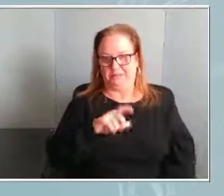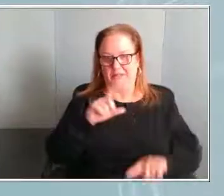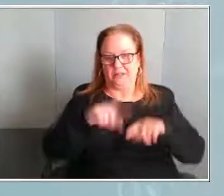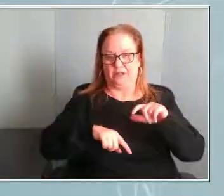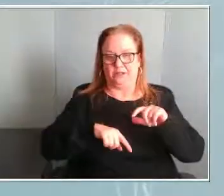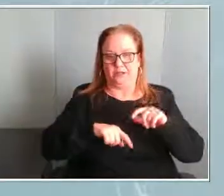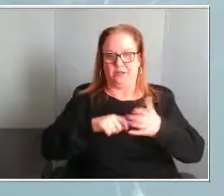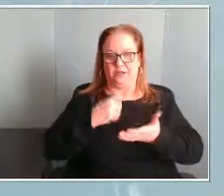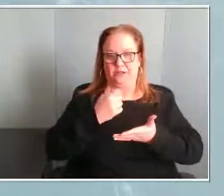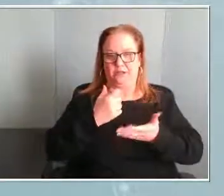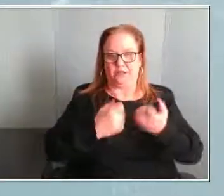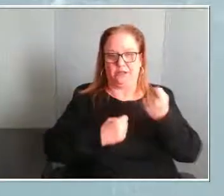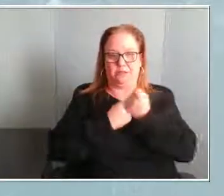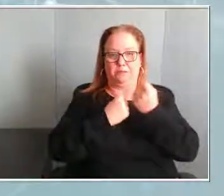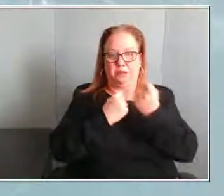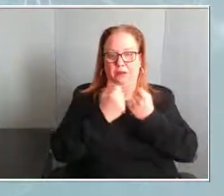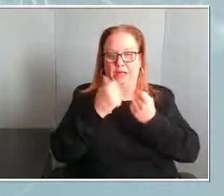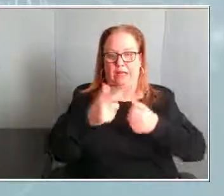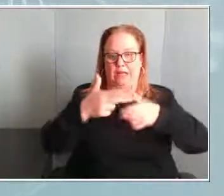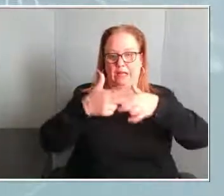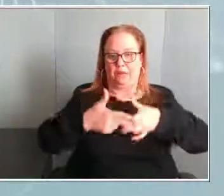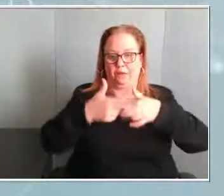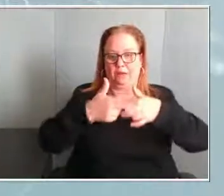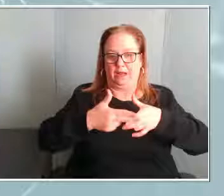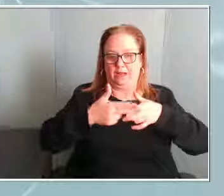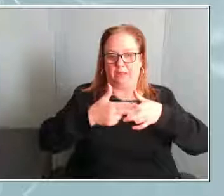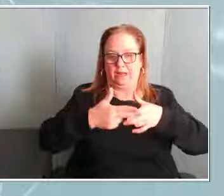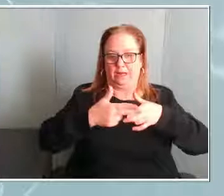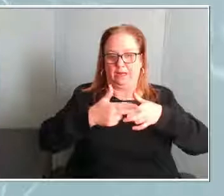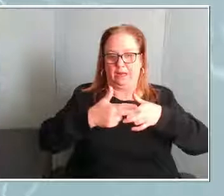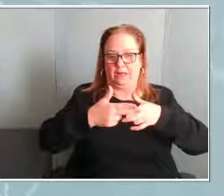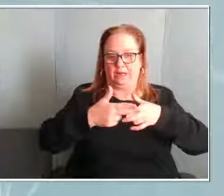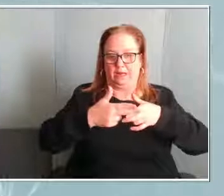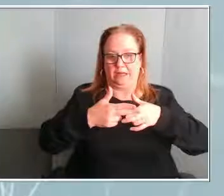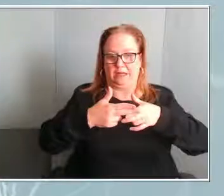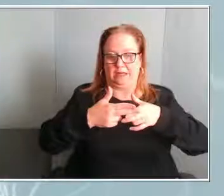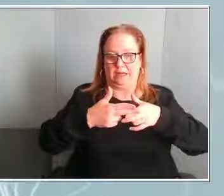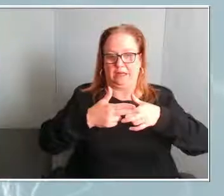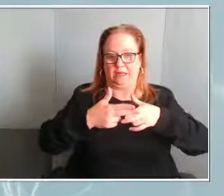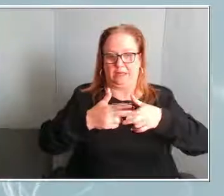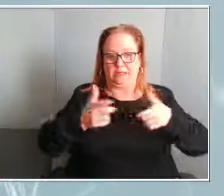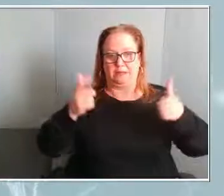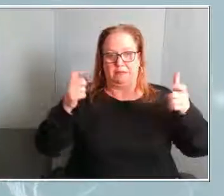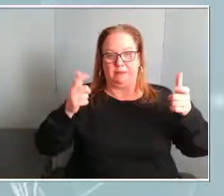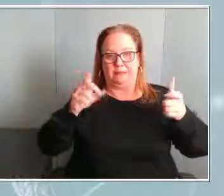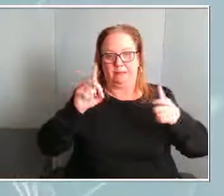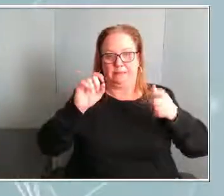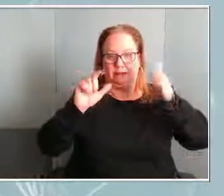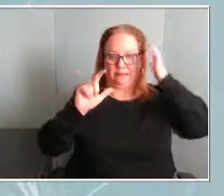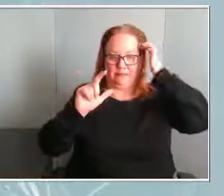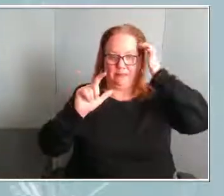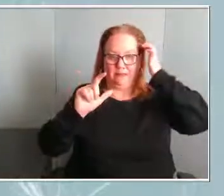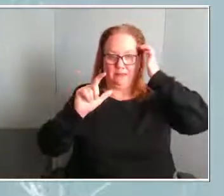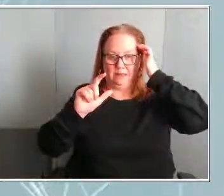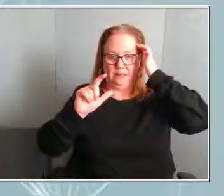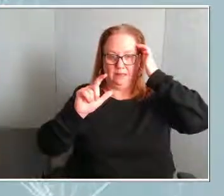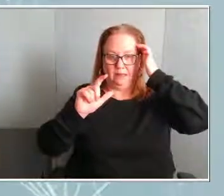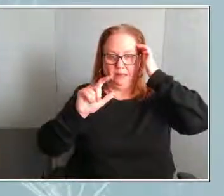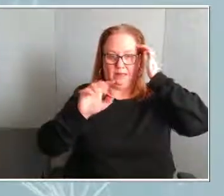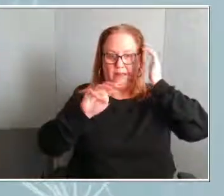support any weight on that left side. I think it probably unlikely. Yeah, that's a big darn deal. Okay, Michael and